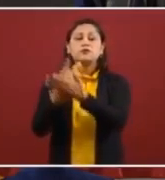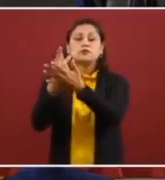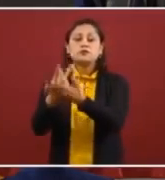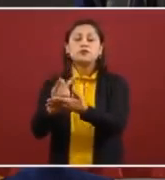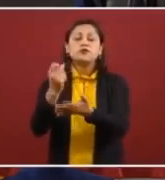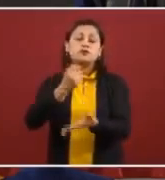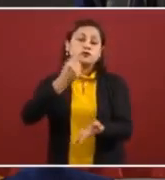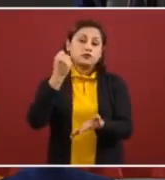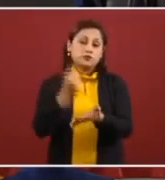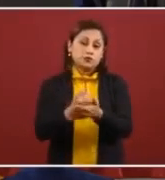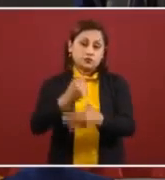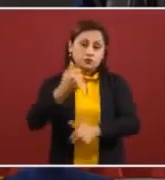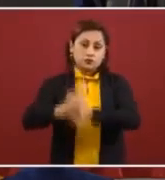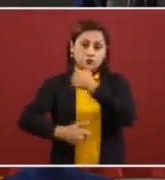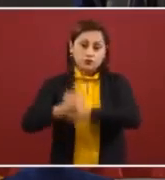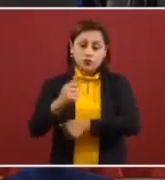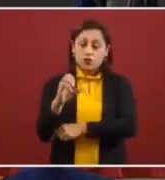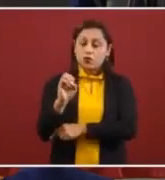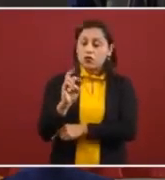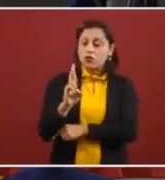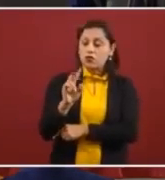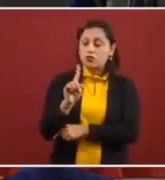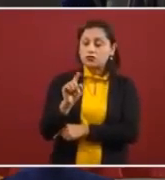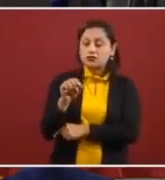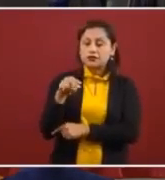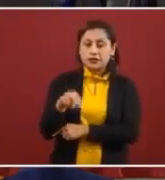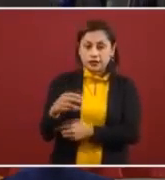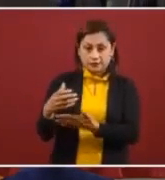I wish they would do a close-up on that.